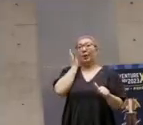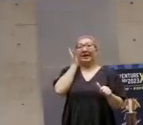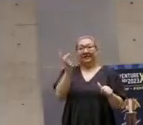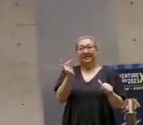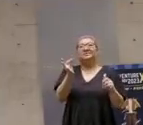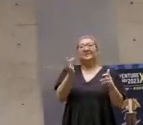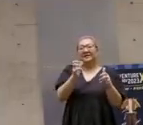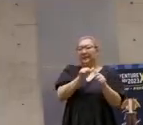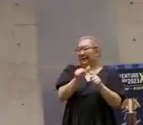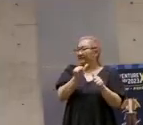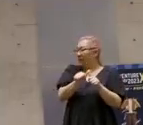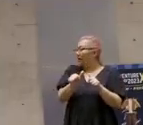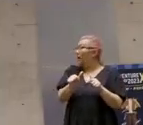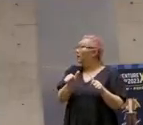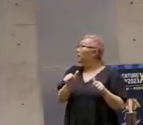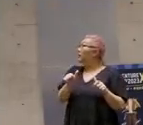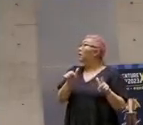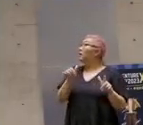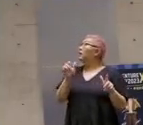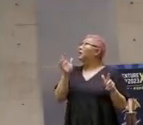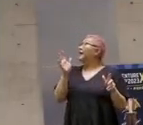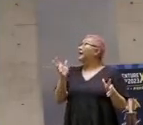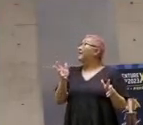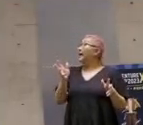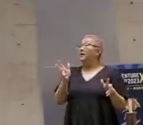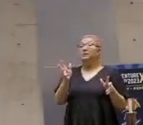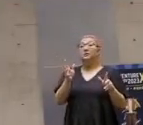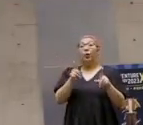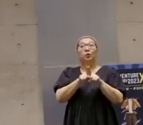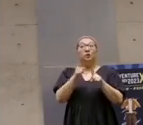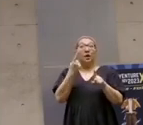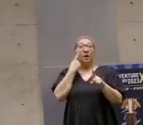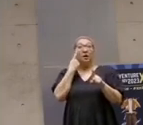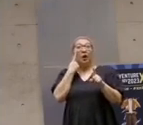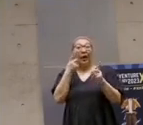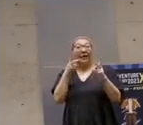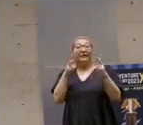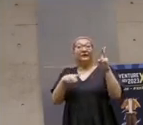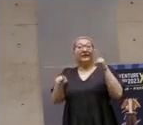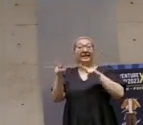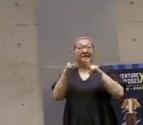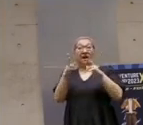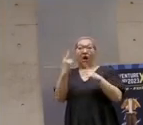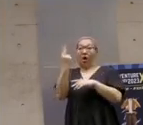Also, looking at the video, there were so many little things. I want to give you just one pretty trivial example, but of